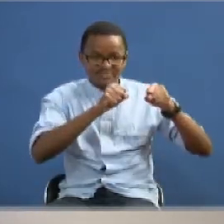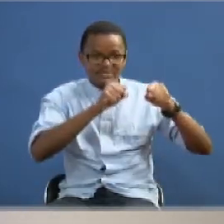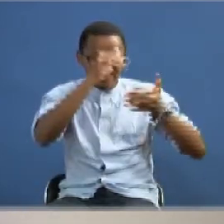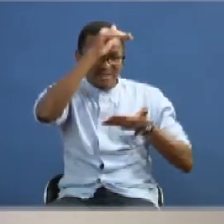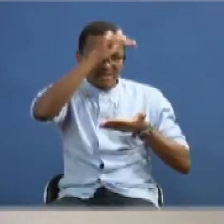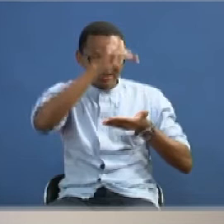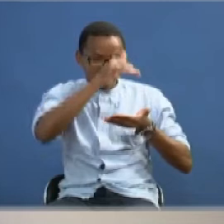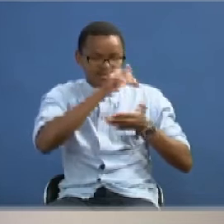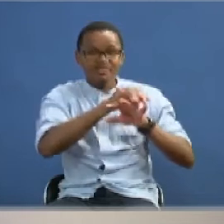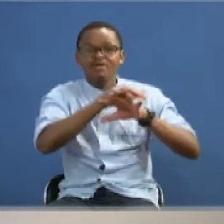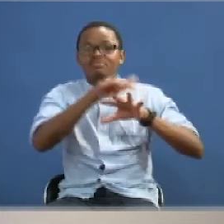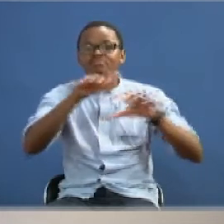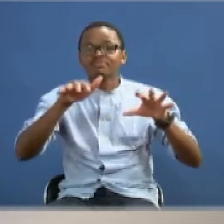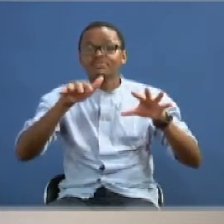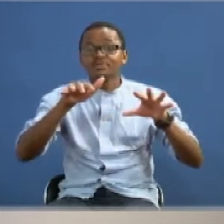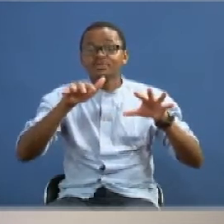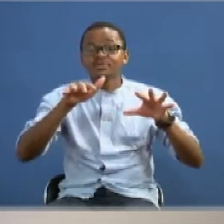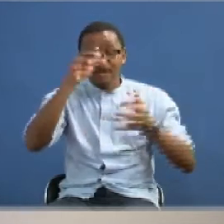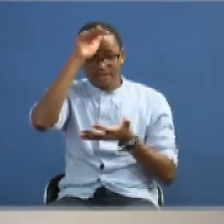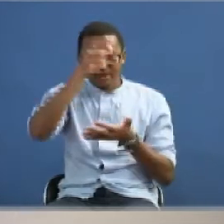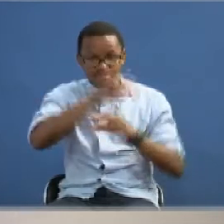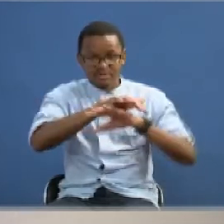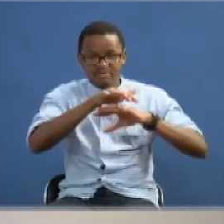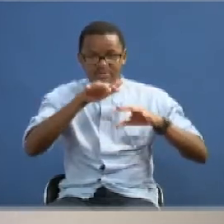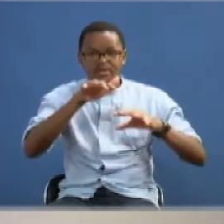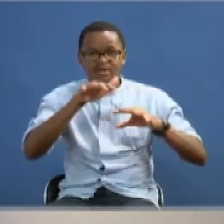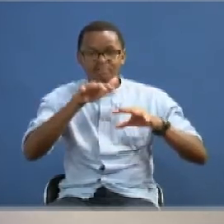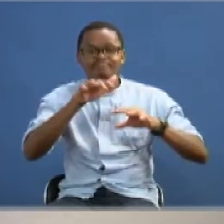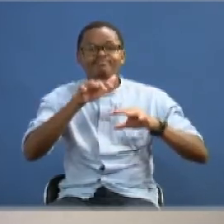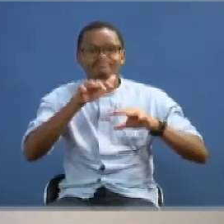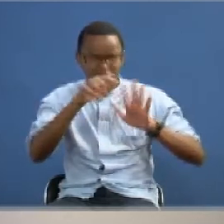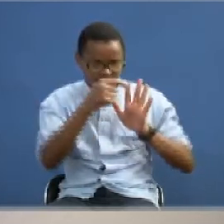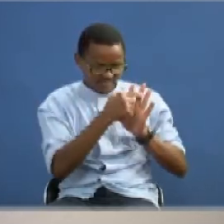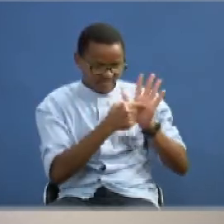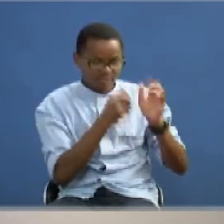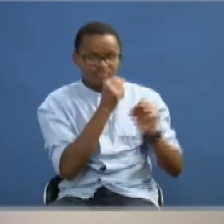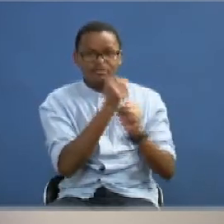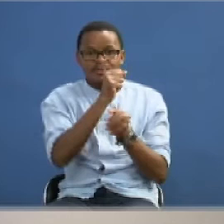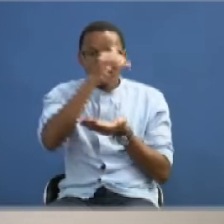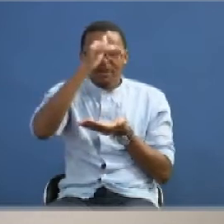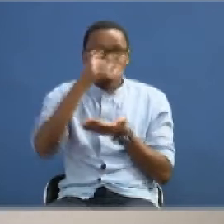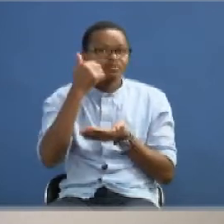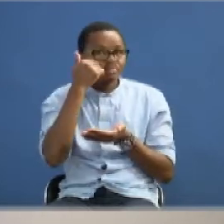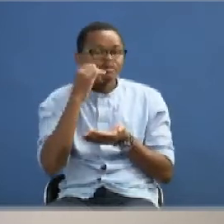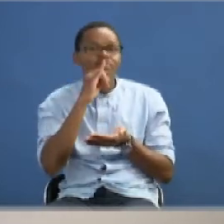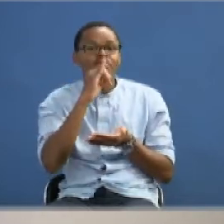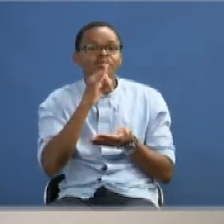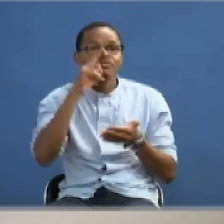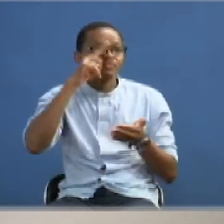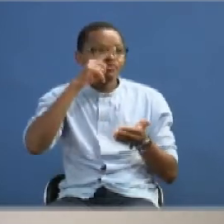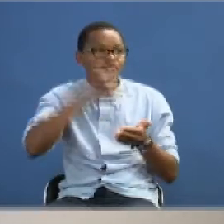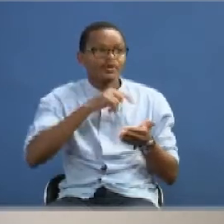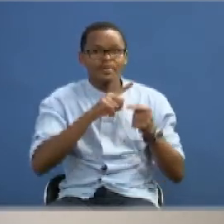slow down the spread. Yeah. And slowing down the spread are the measures that we are taking to just slow down the disease. The disease will eventually